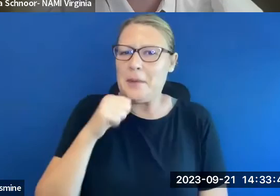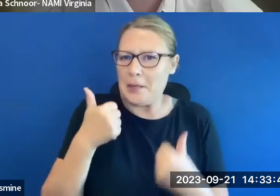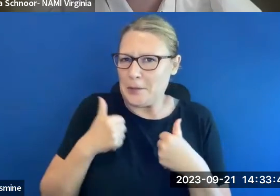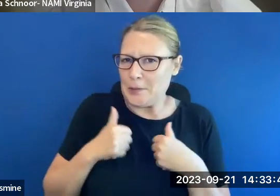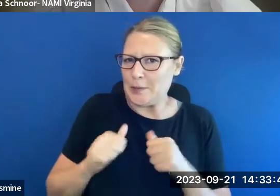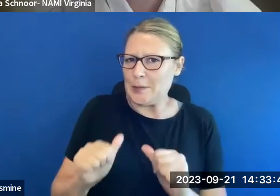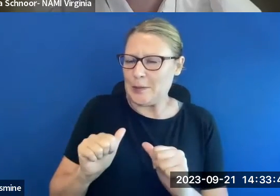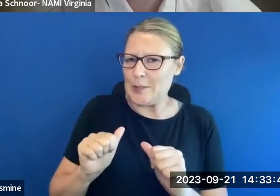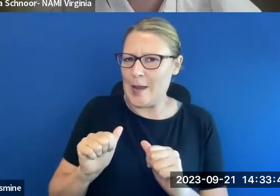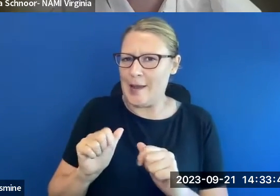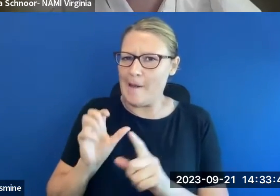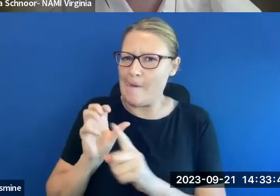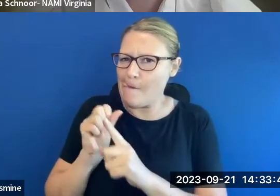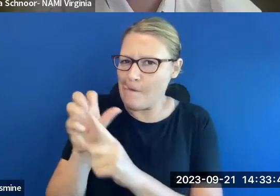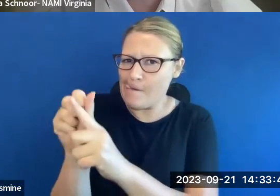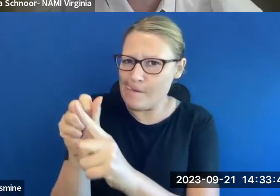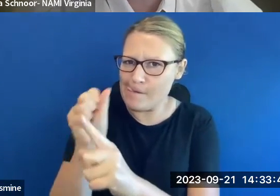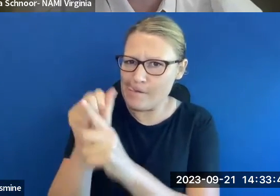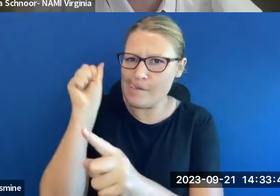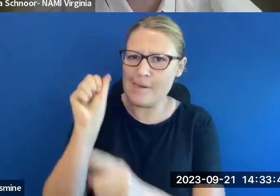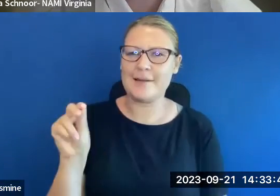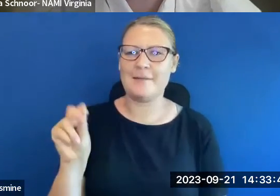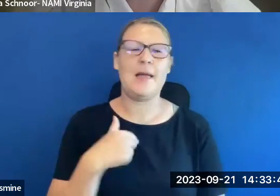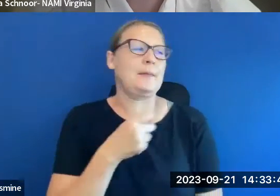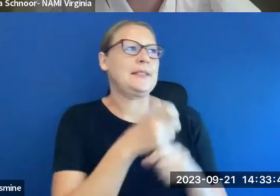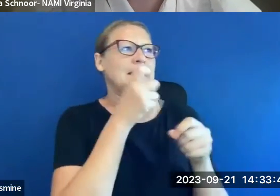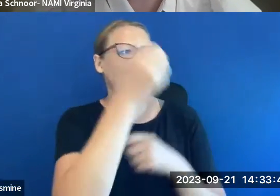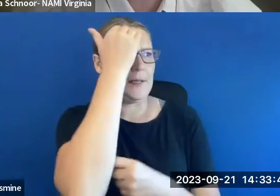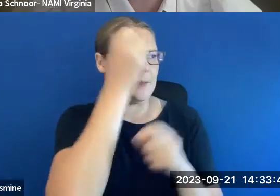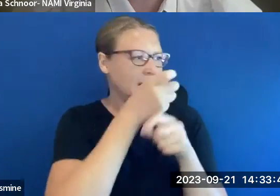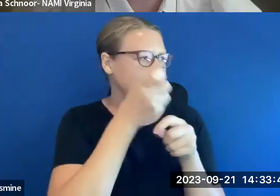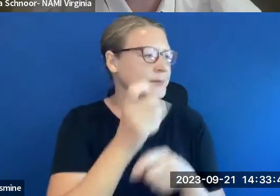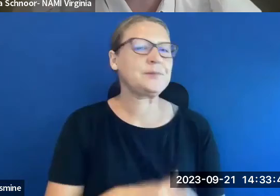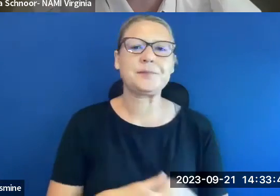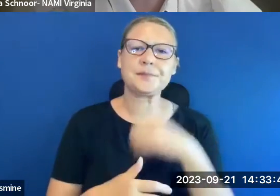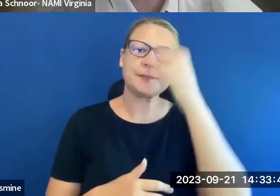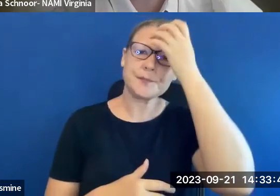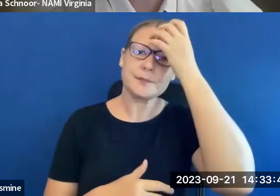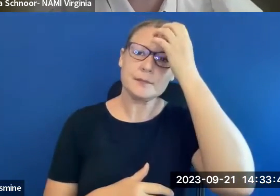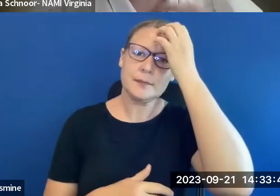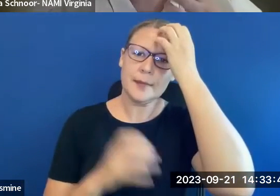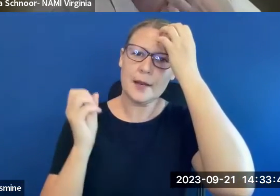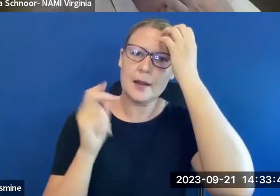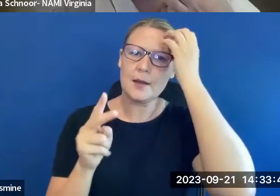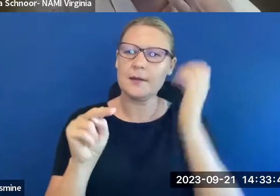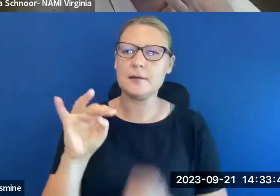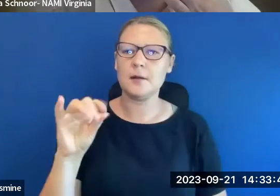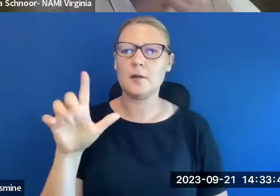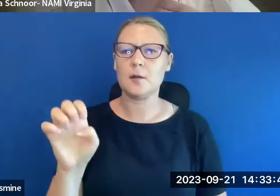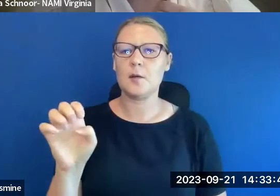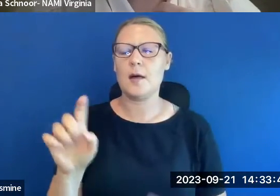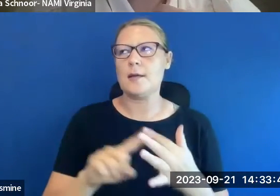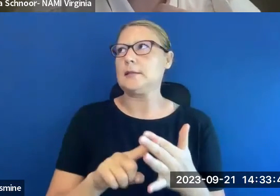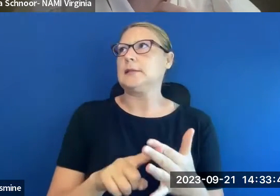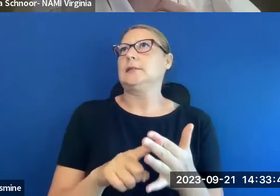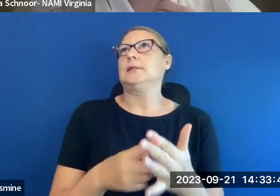ask any gotchas here. no, I know. I'm just kidding. Okay. I'll start with